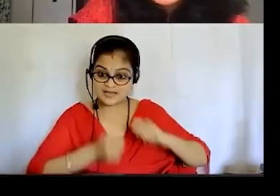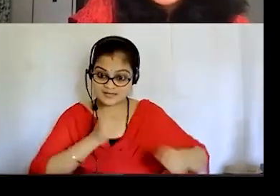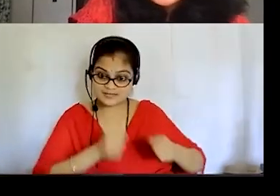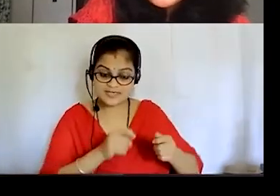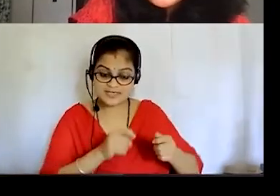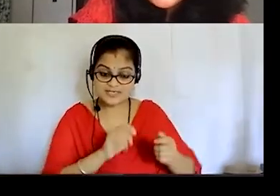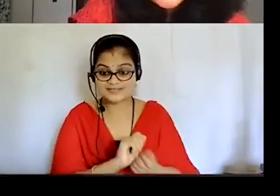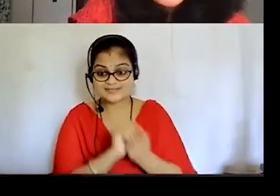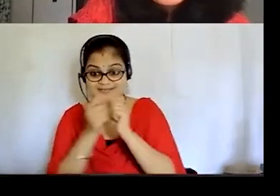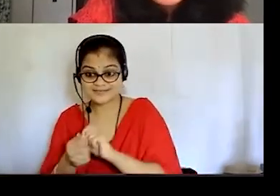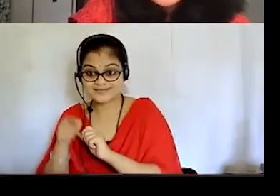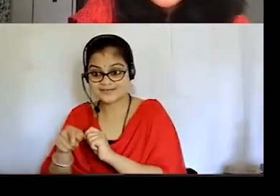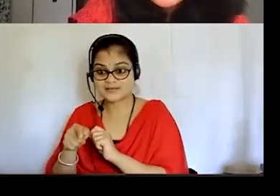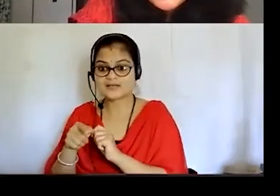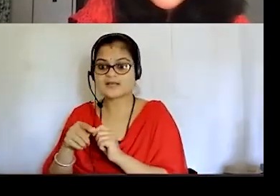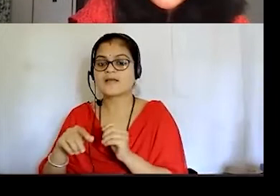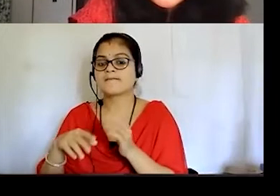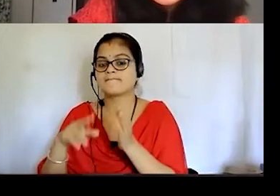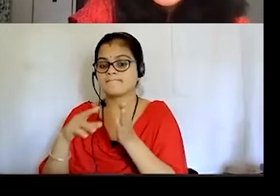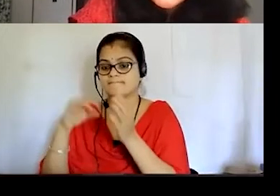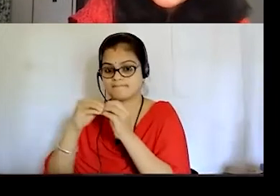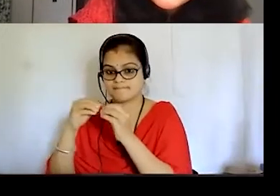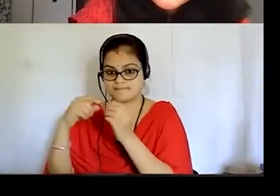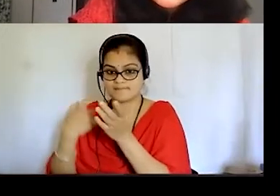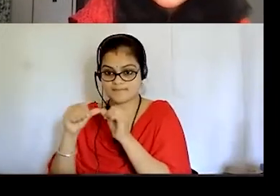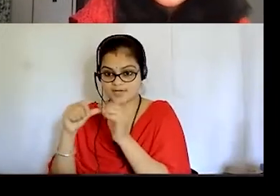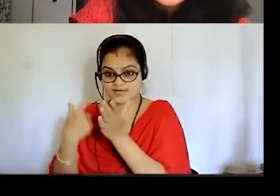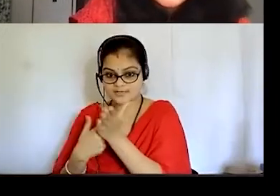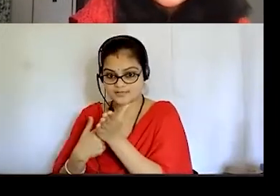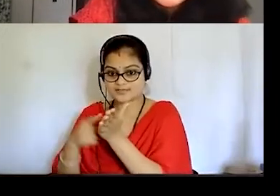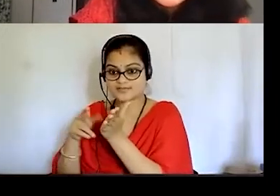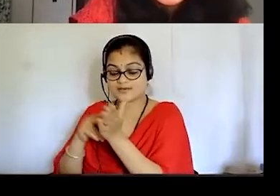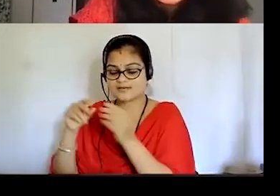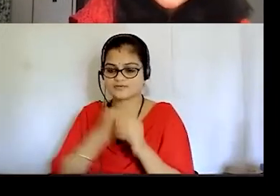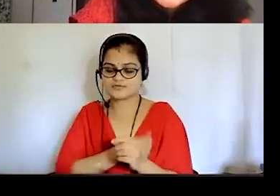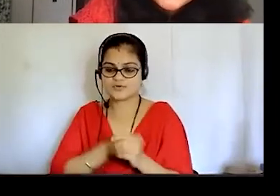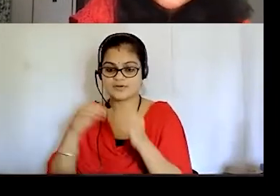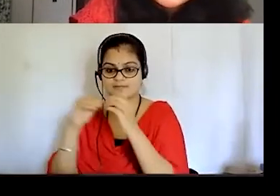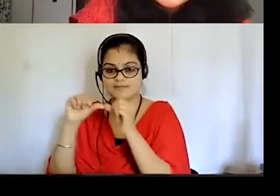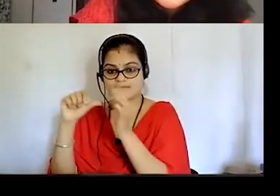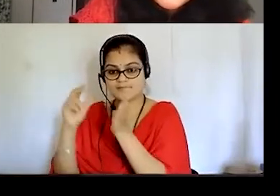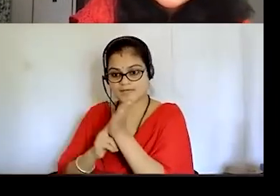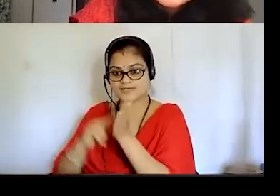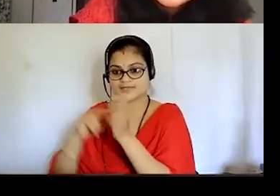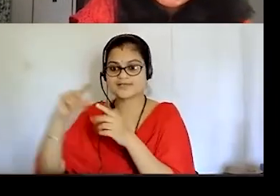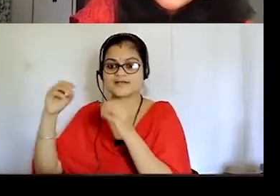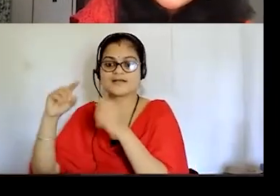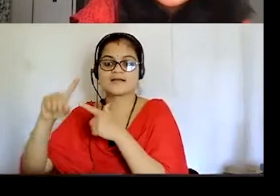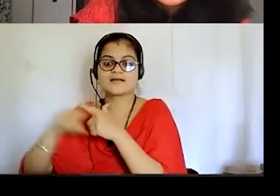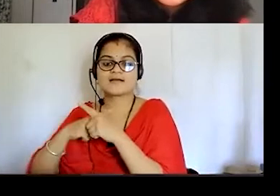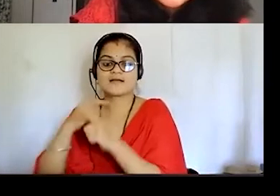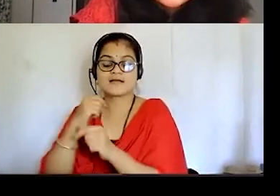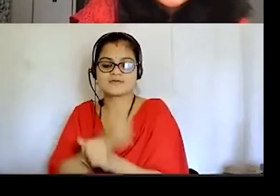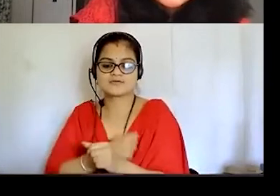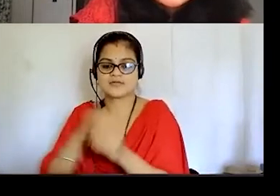dhol. Lyrics could be Bhangra rap. The ancestry of sound is as evident as its